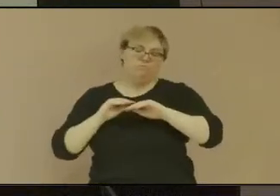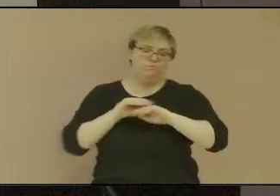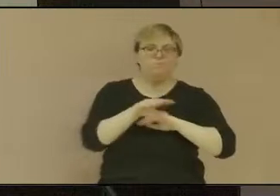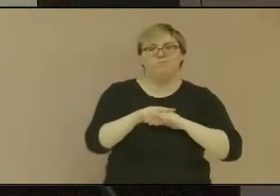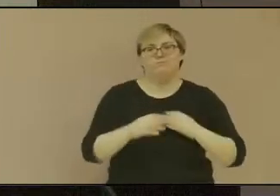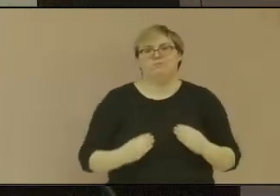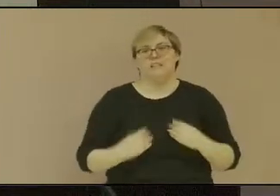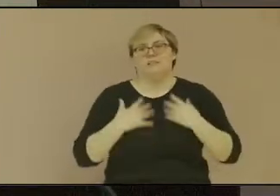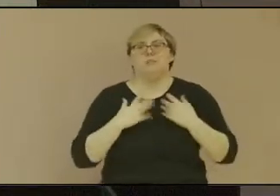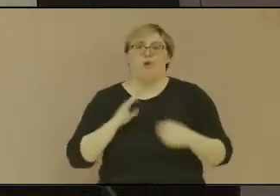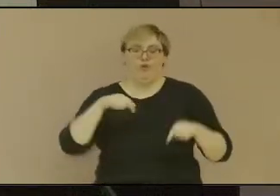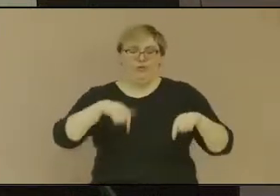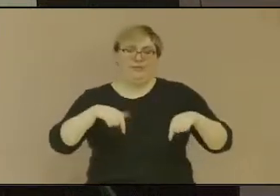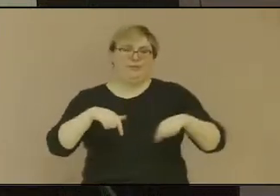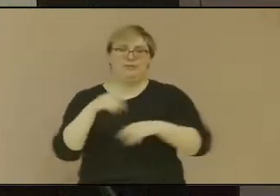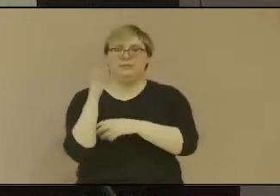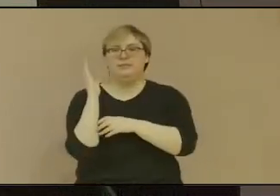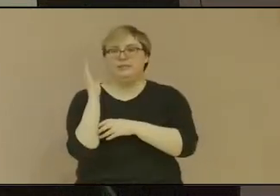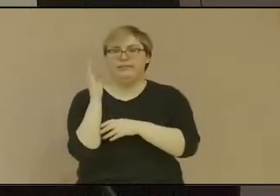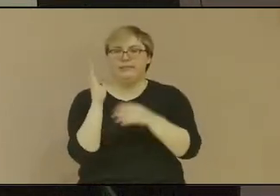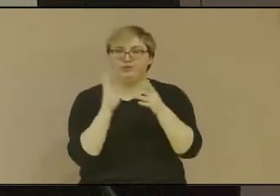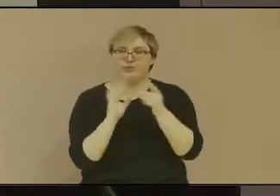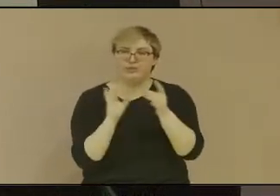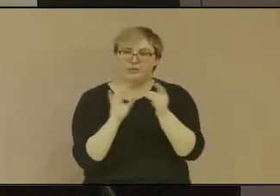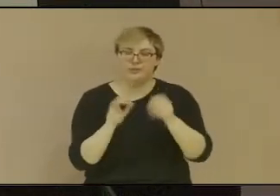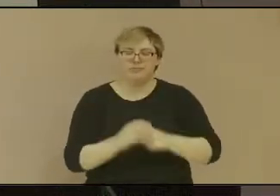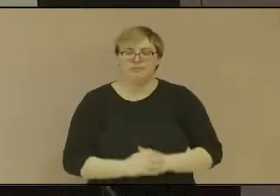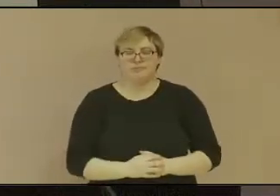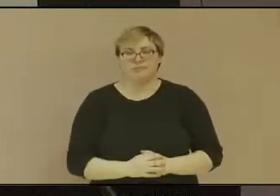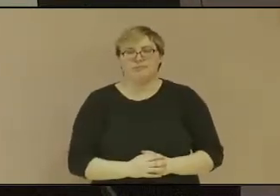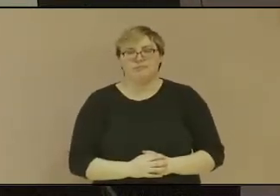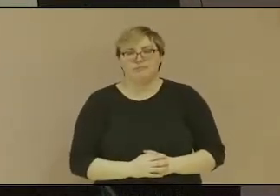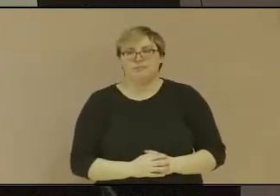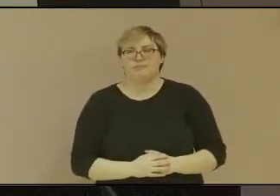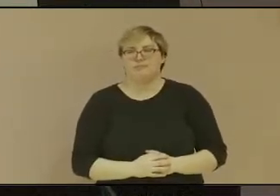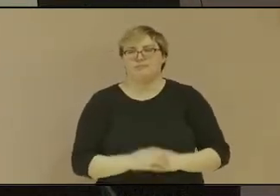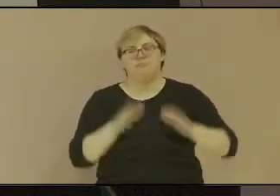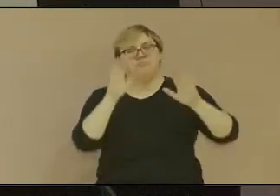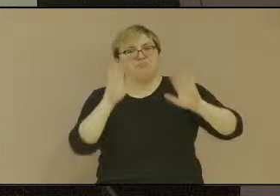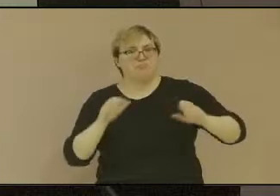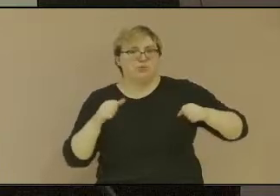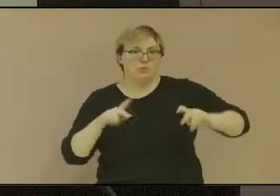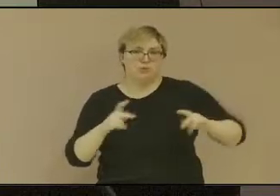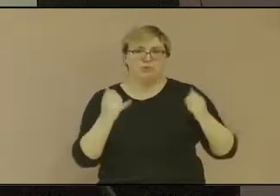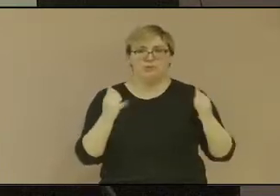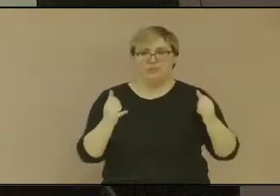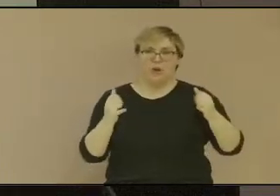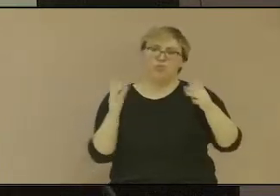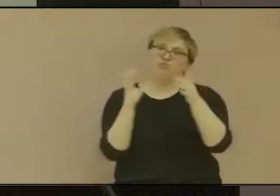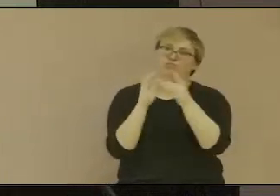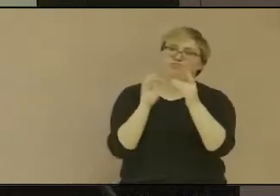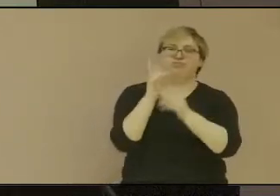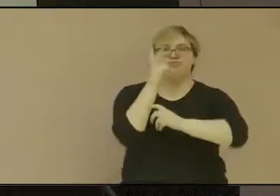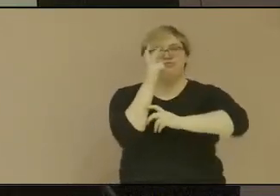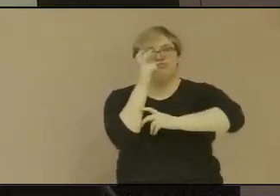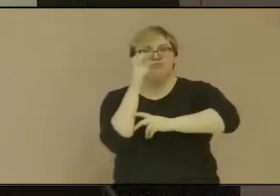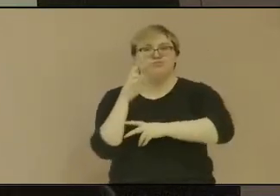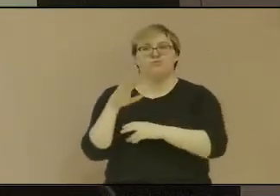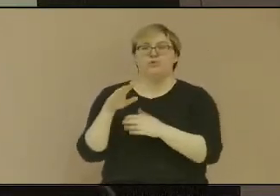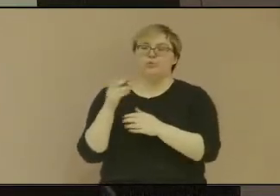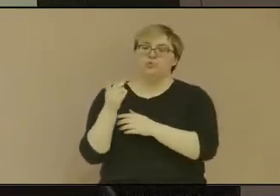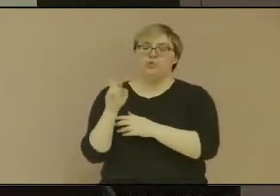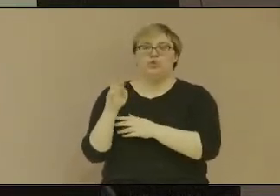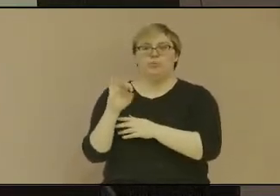and the reason we have this opportunity to hear Dr. Mills this evening. Dr. Saul Green graduated